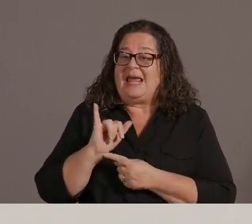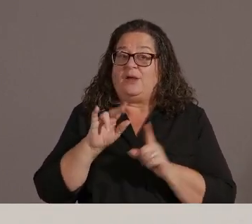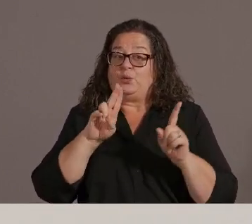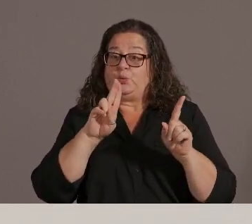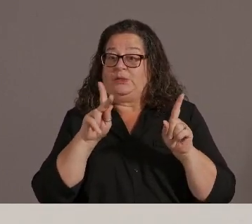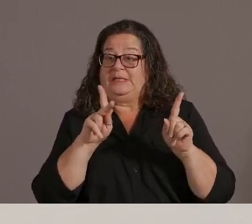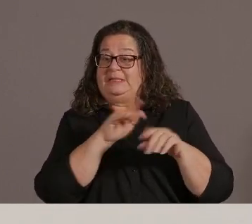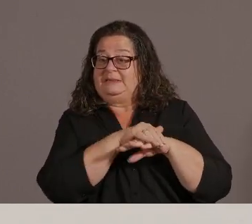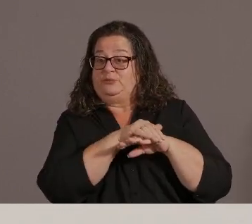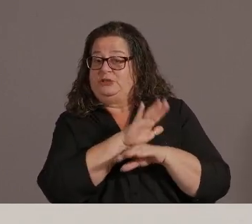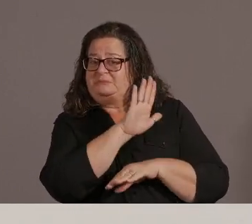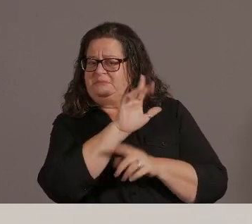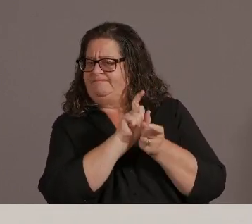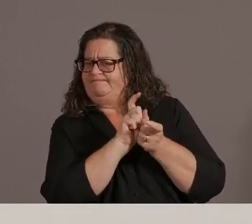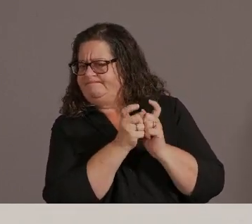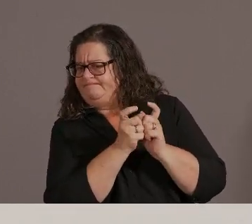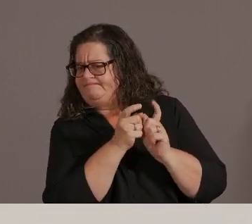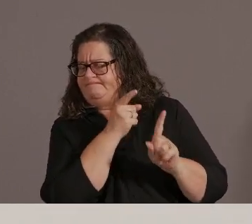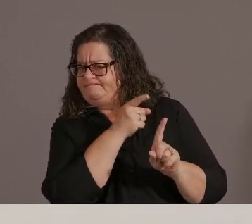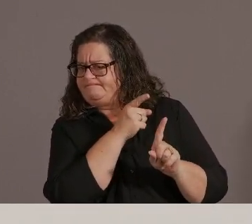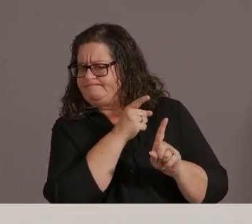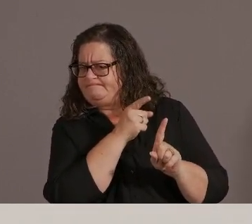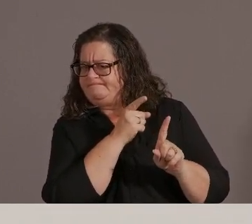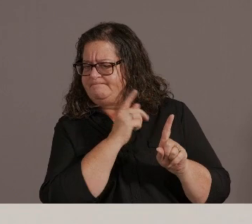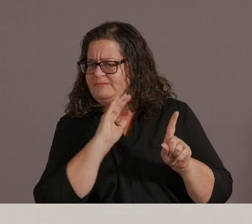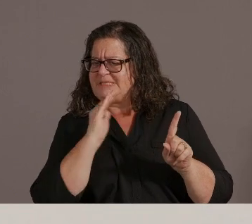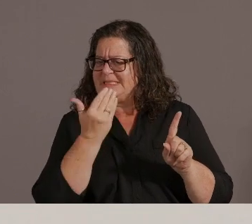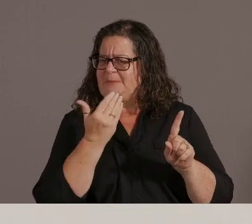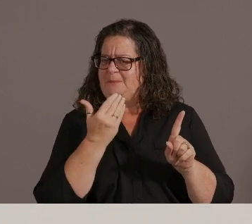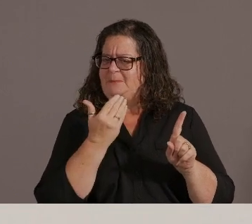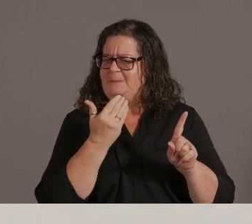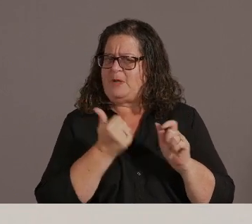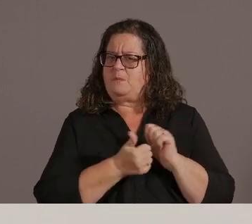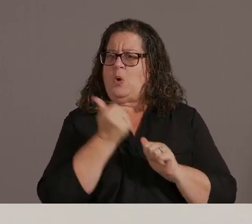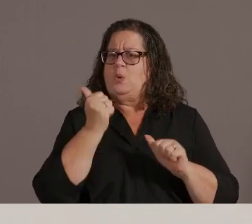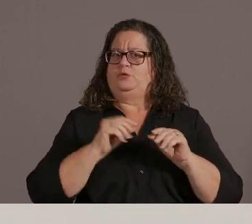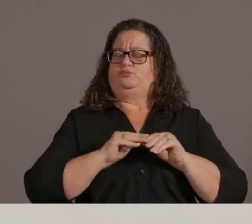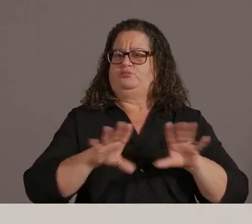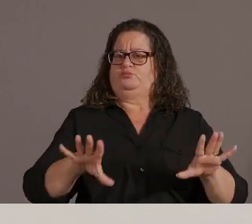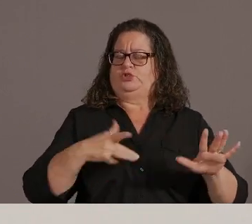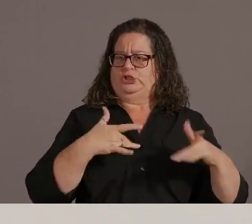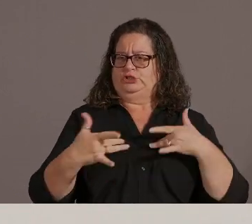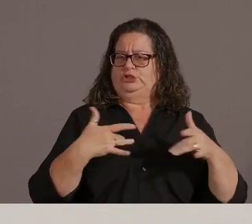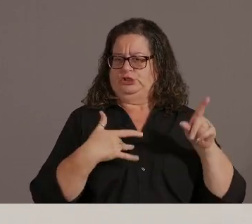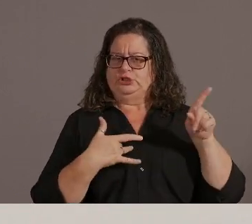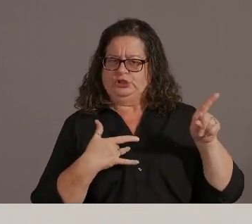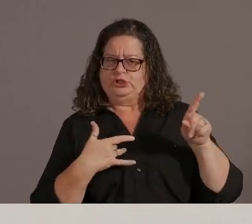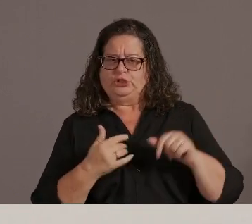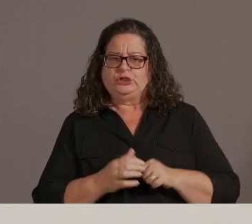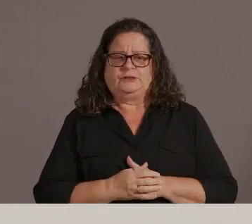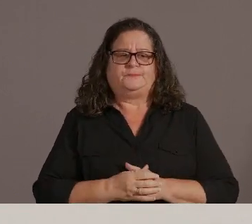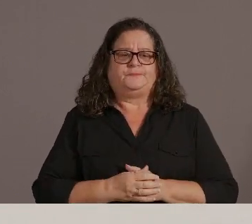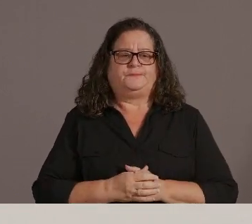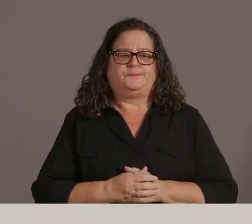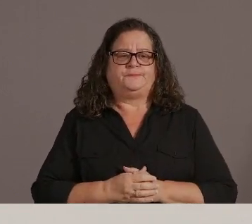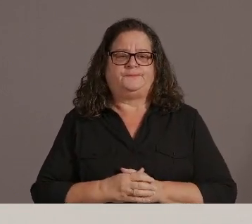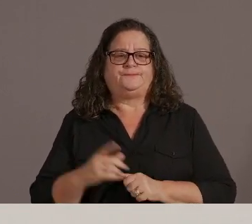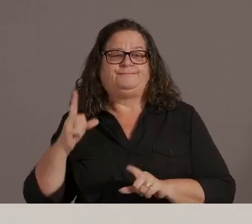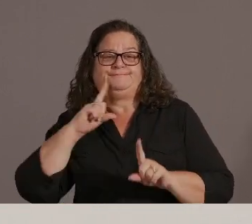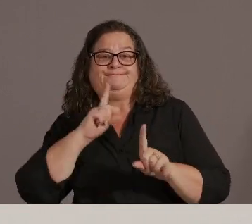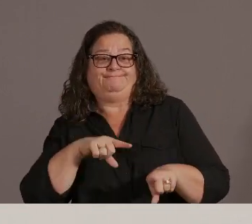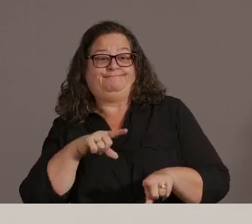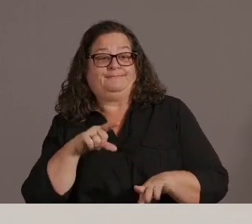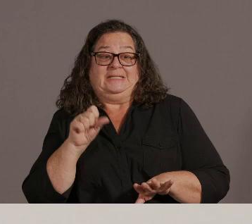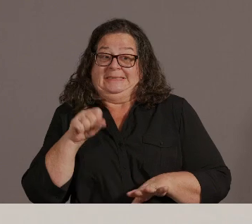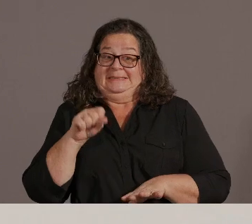Yes. That seems to be the one that's causing the most consternation. Right. So we have had